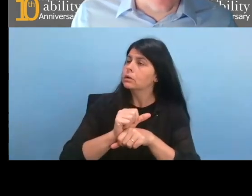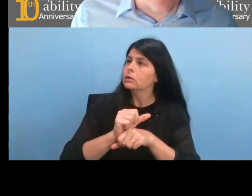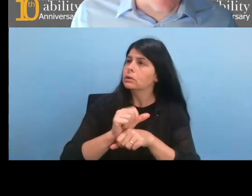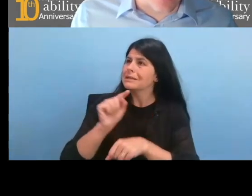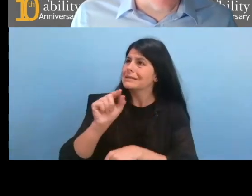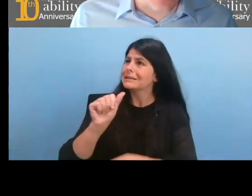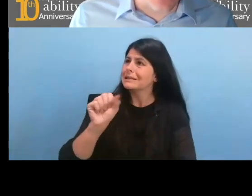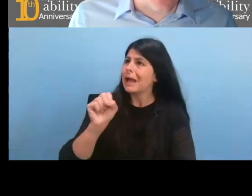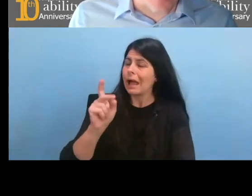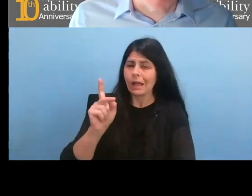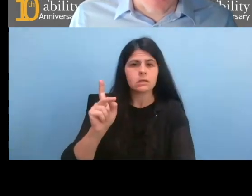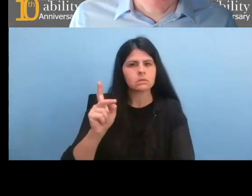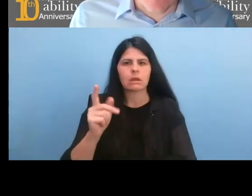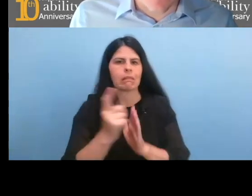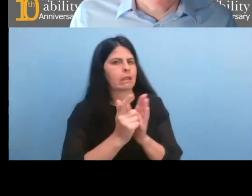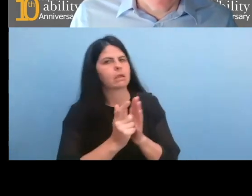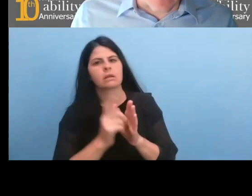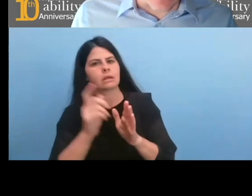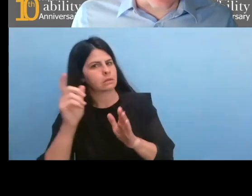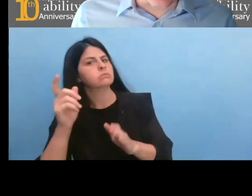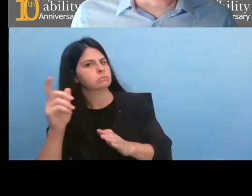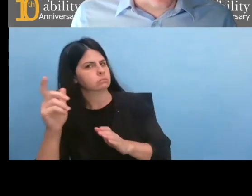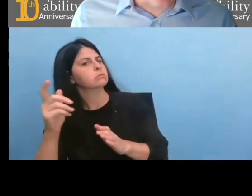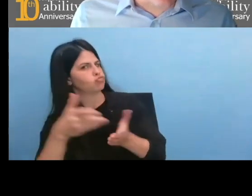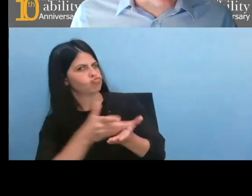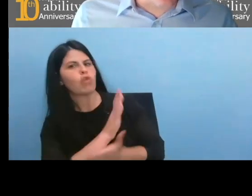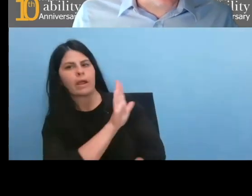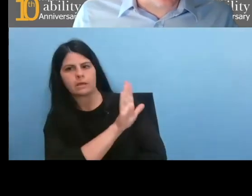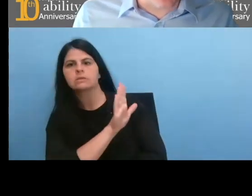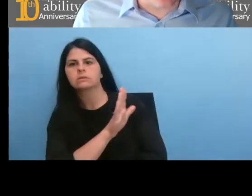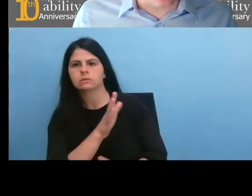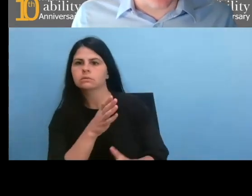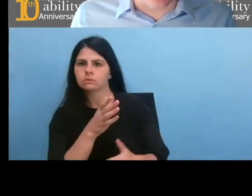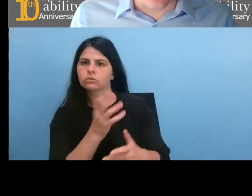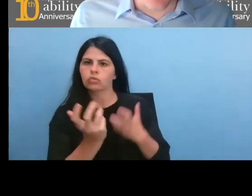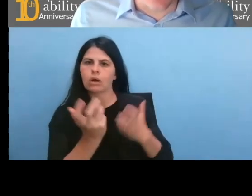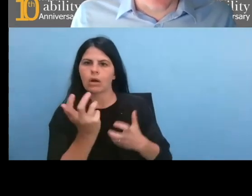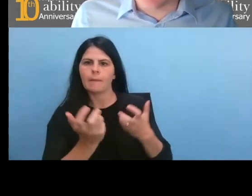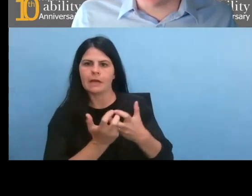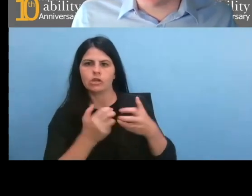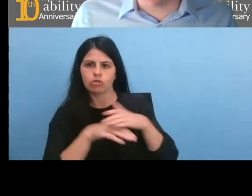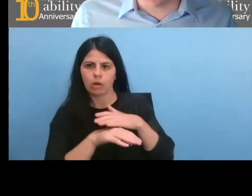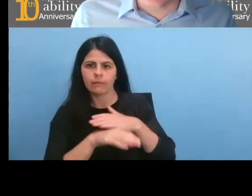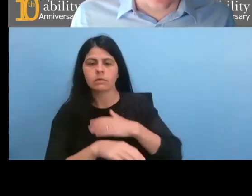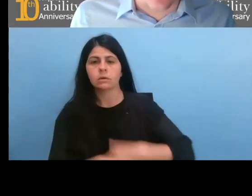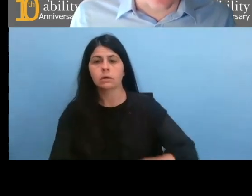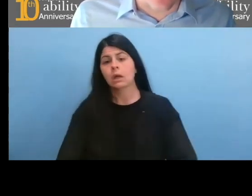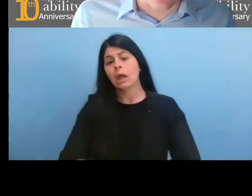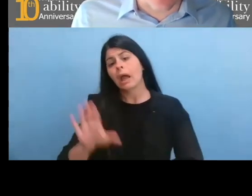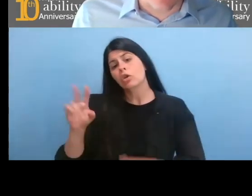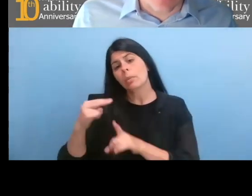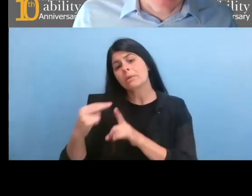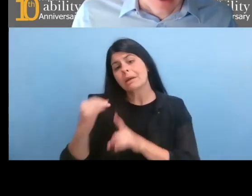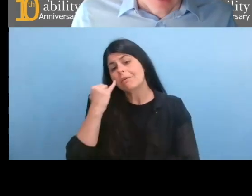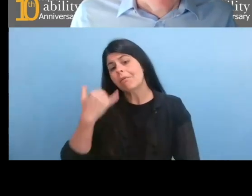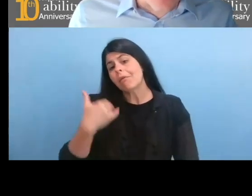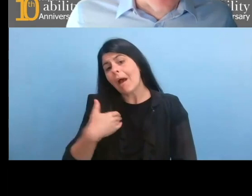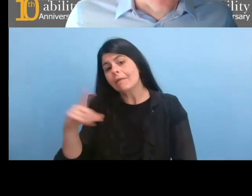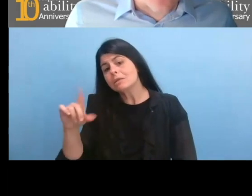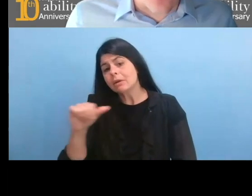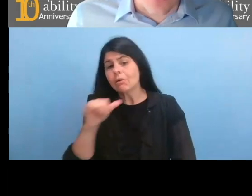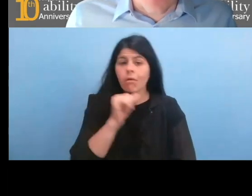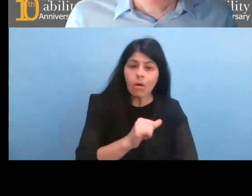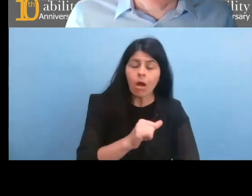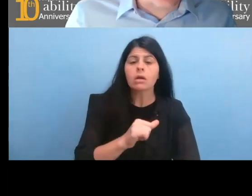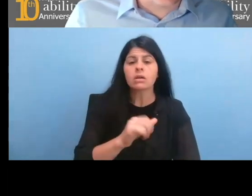to an accommodation in the workplace. And your perspective on whether or not you have a disability can also change throughout your lifetime. I